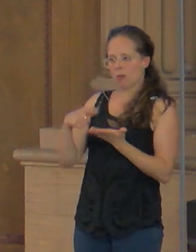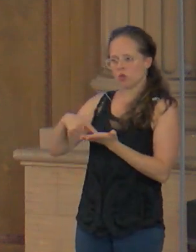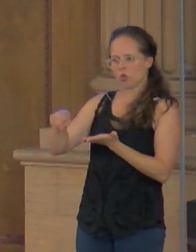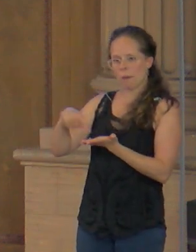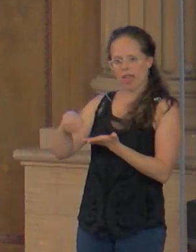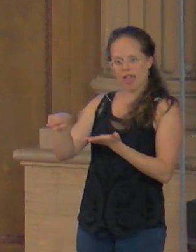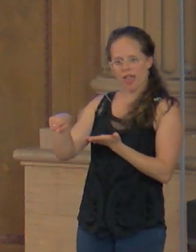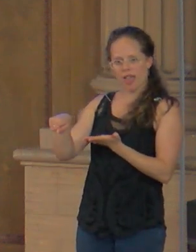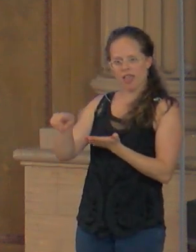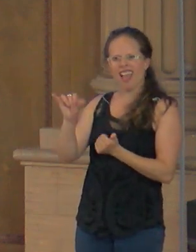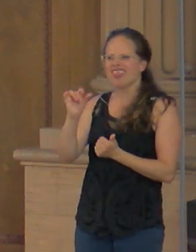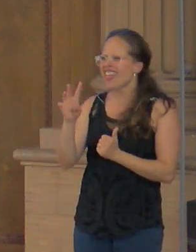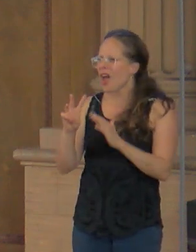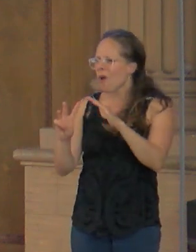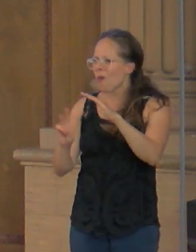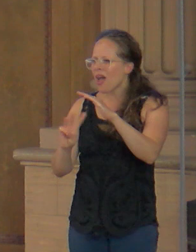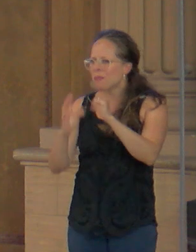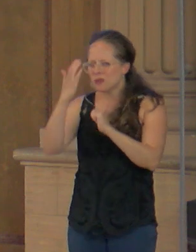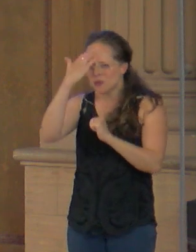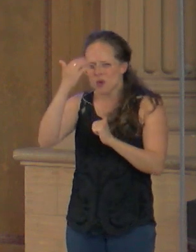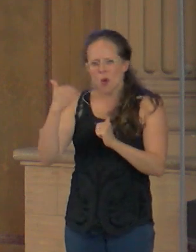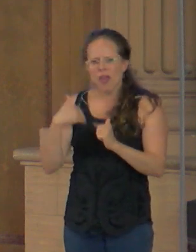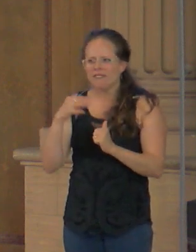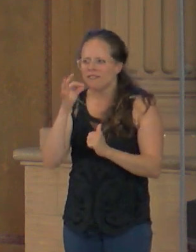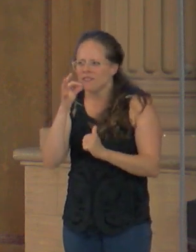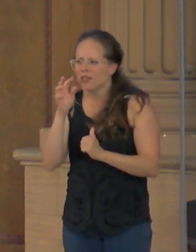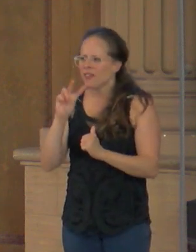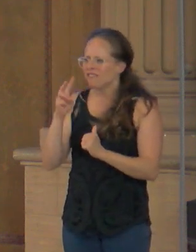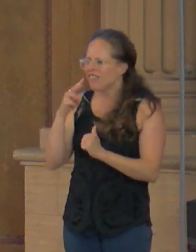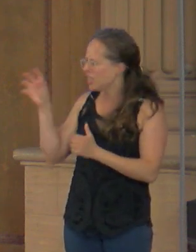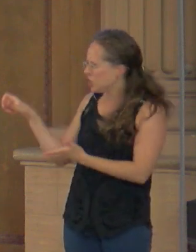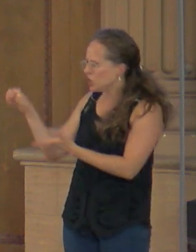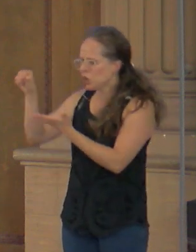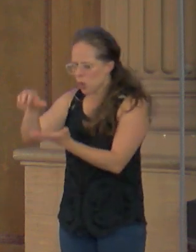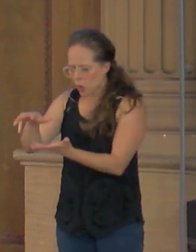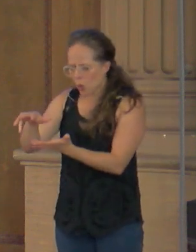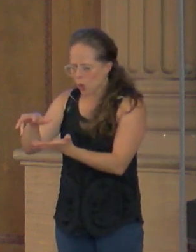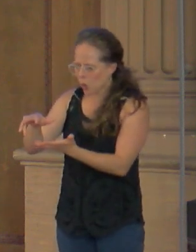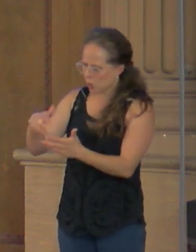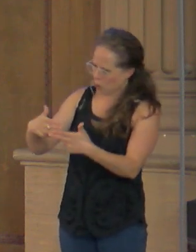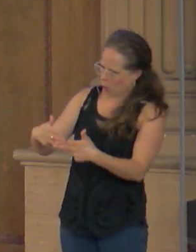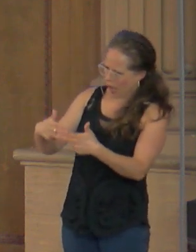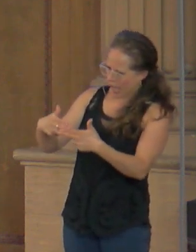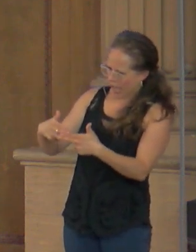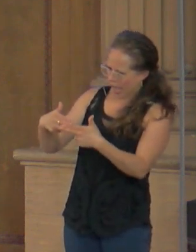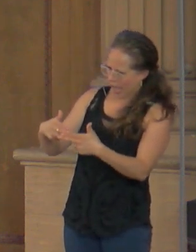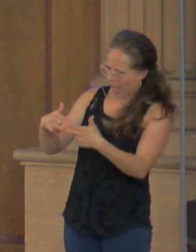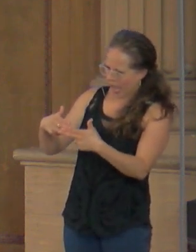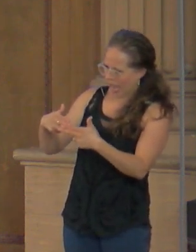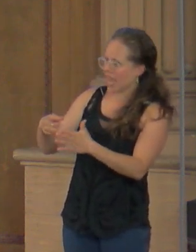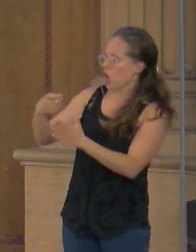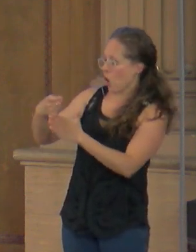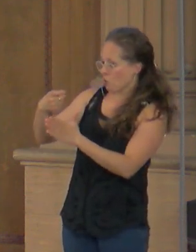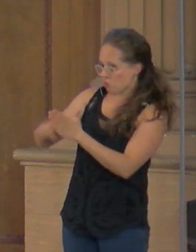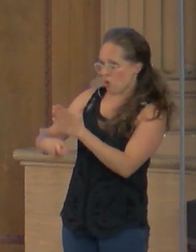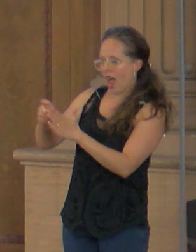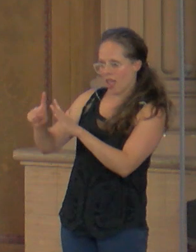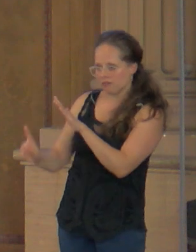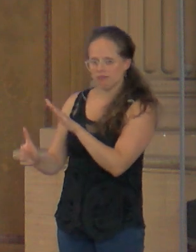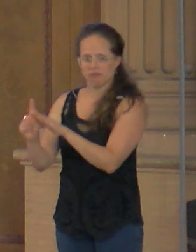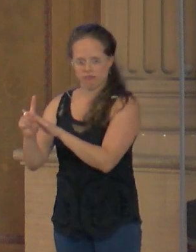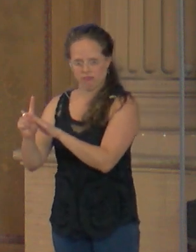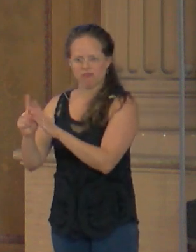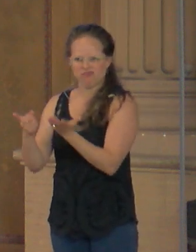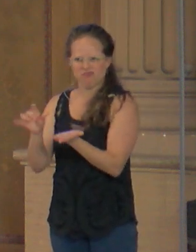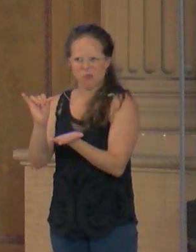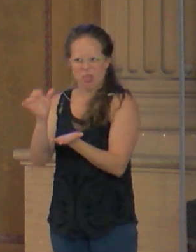the scale would be their grain. On the other side of the scale would be some stones that supposedly weighed a fixed amount. They would be marked with the amount that they weighed. And